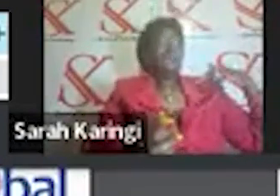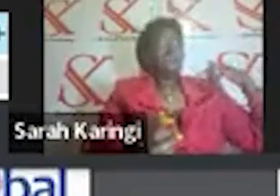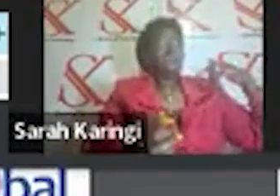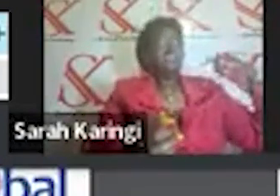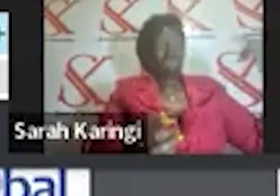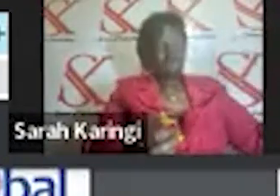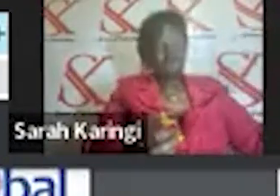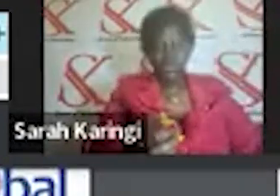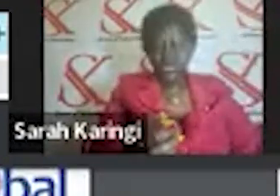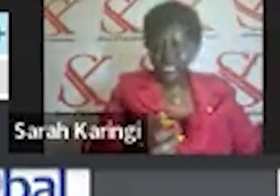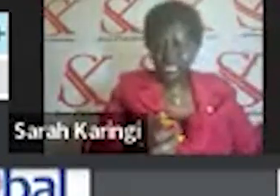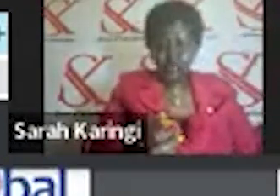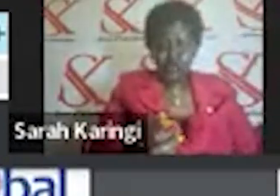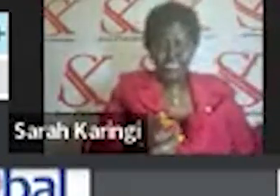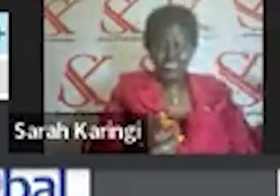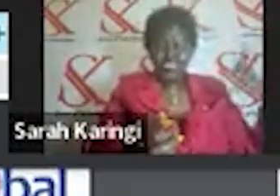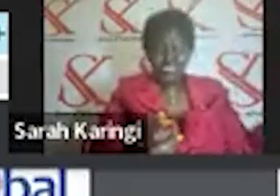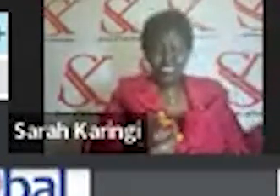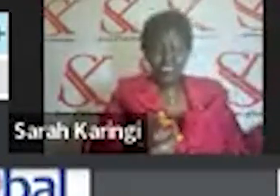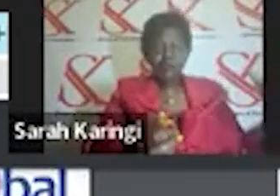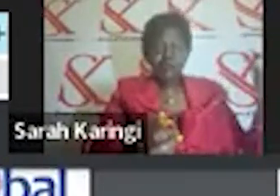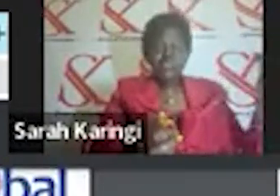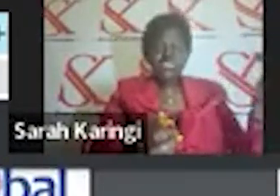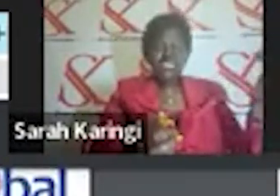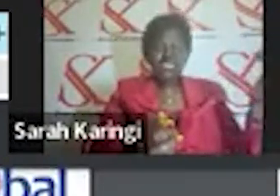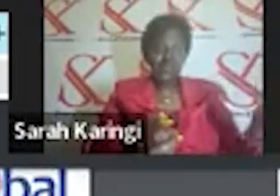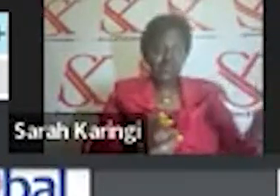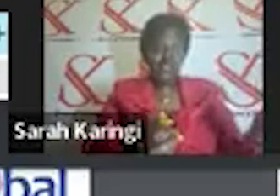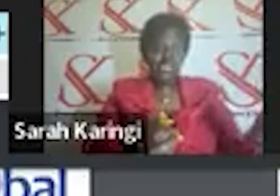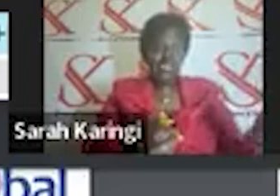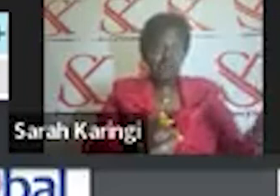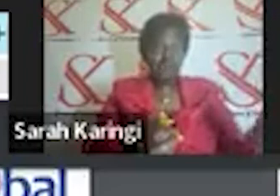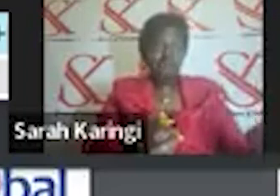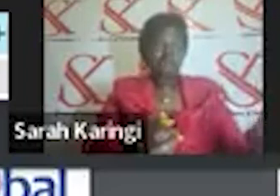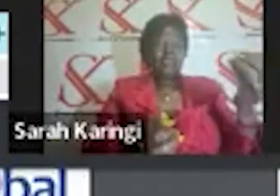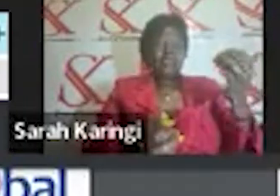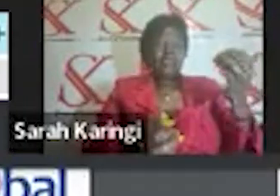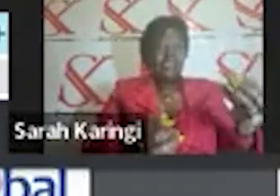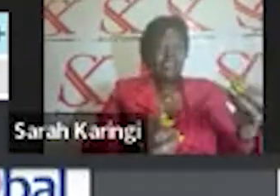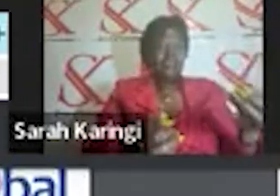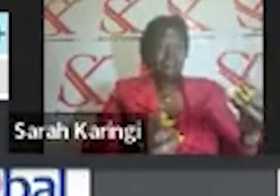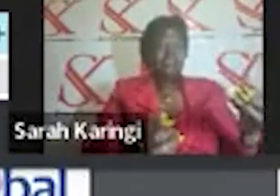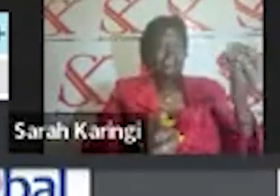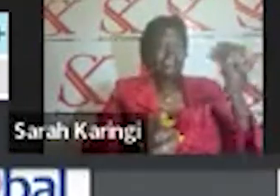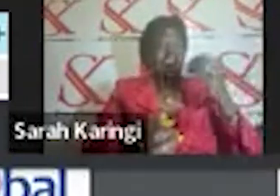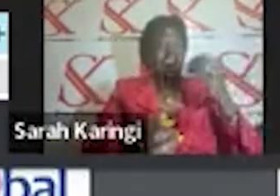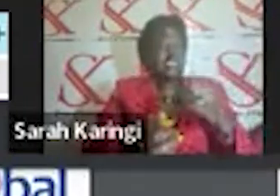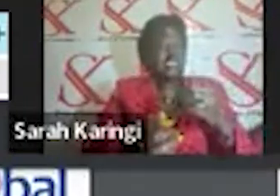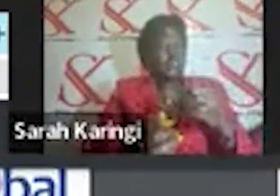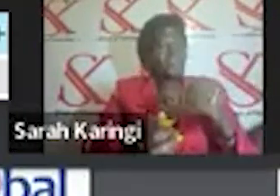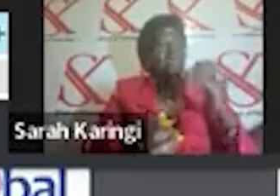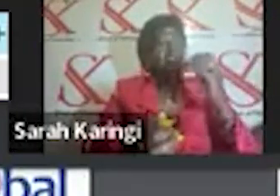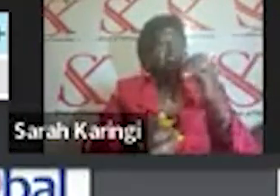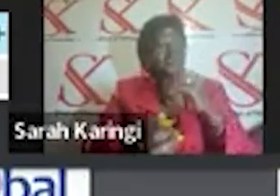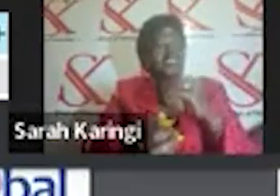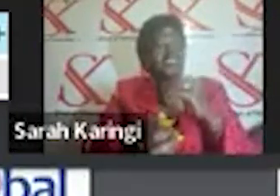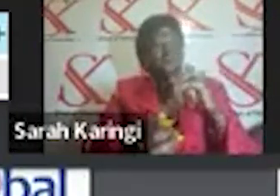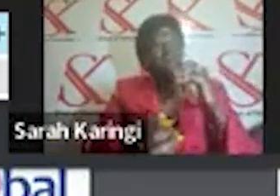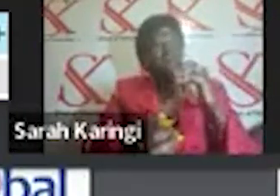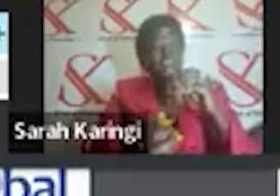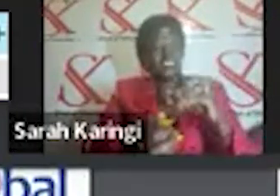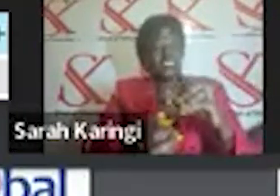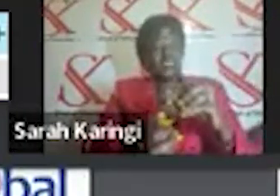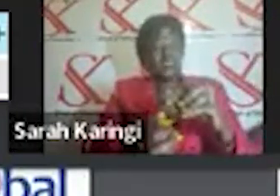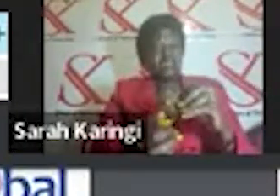can also give us information that can grow us and change the way we think and the way we do things. Then our skills, what are our skills,